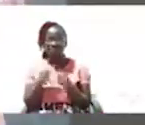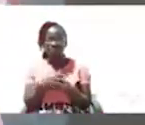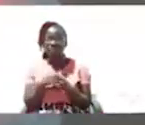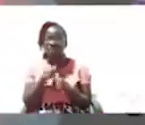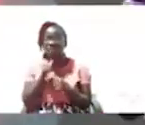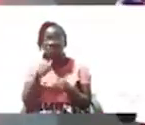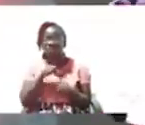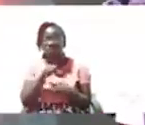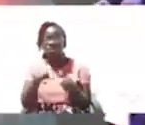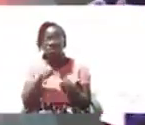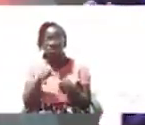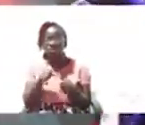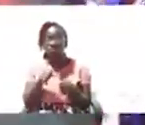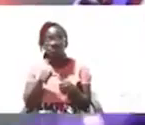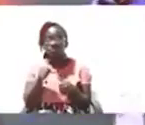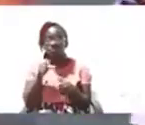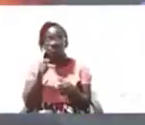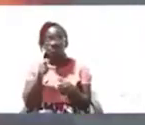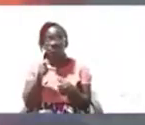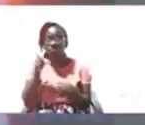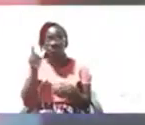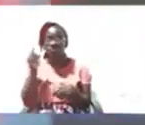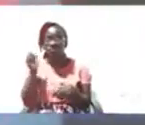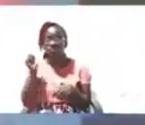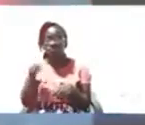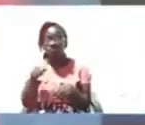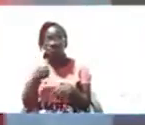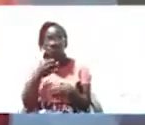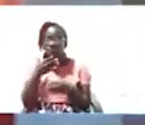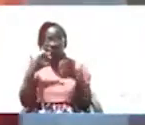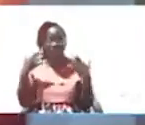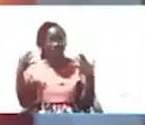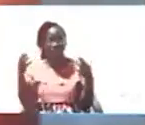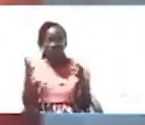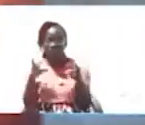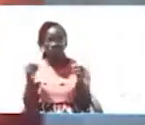it is not the type that you can smell with your nose.